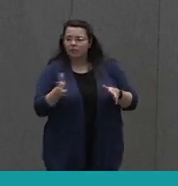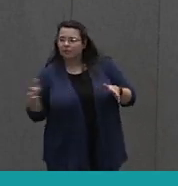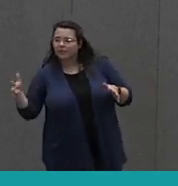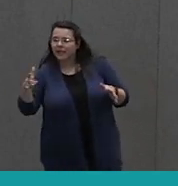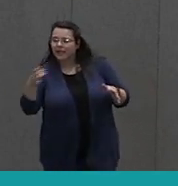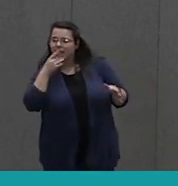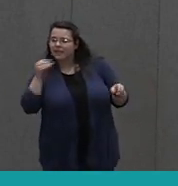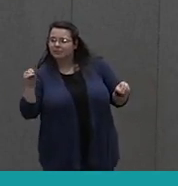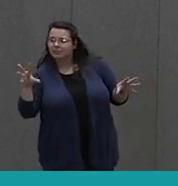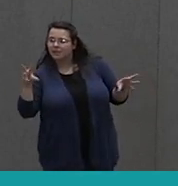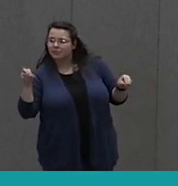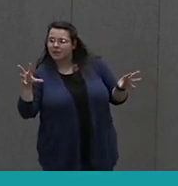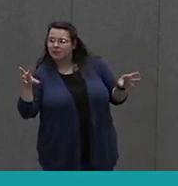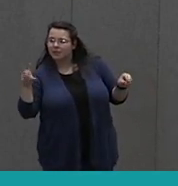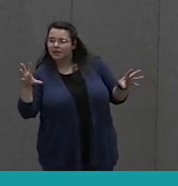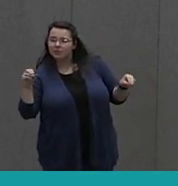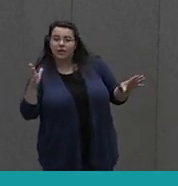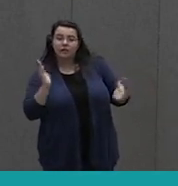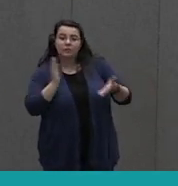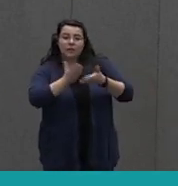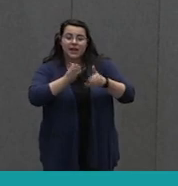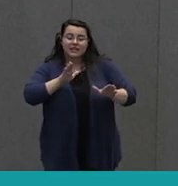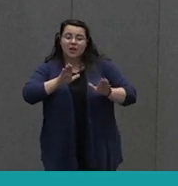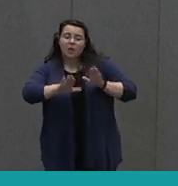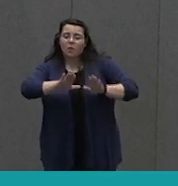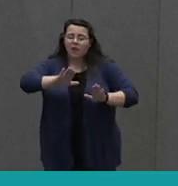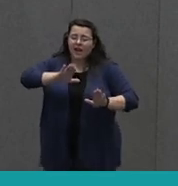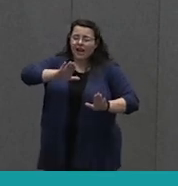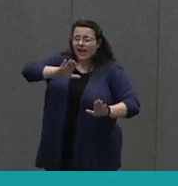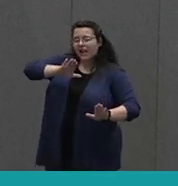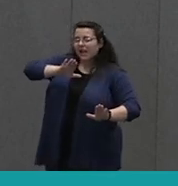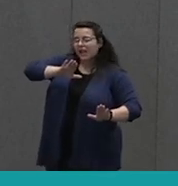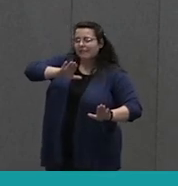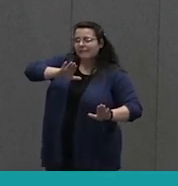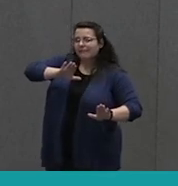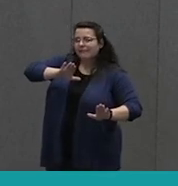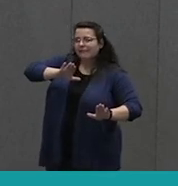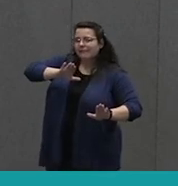5, 6, 7, 8, 9, 10. 10 wide tires.